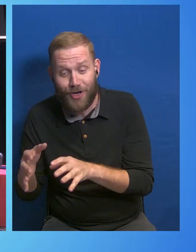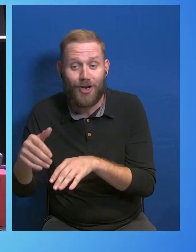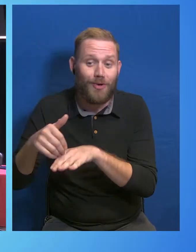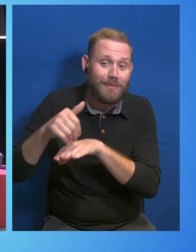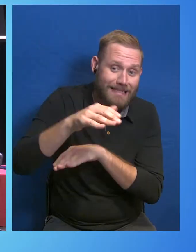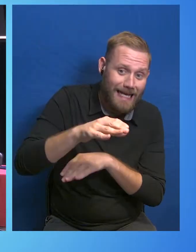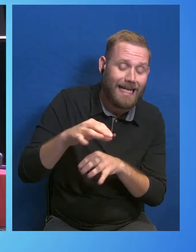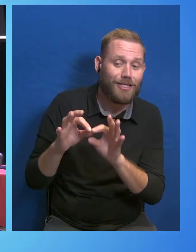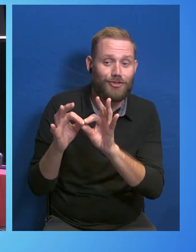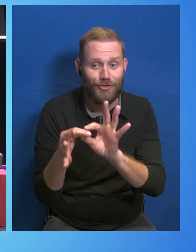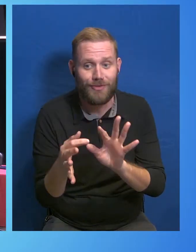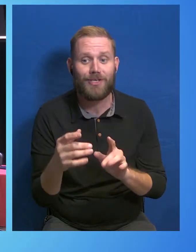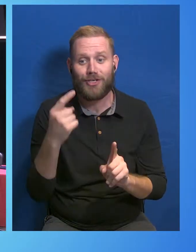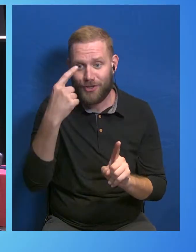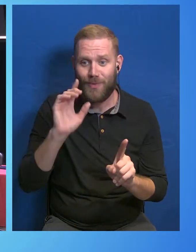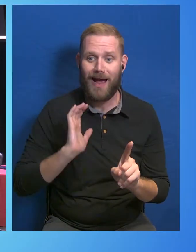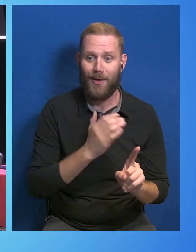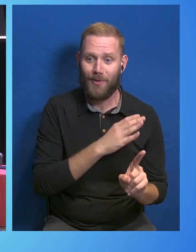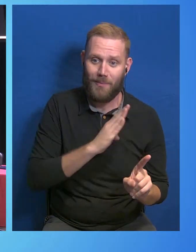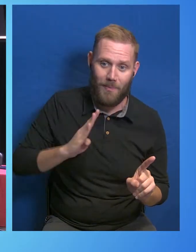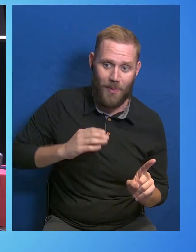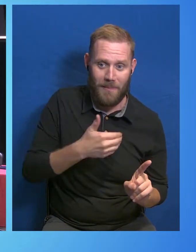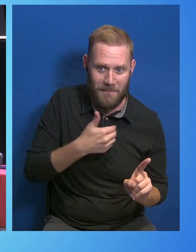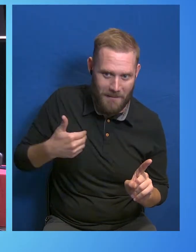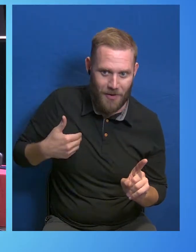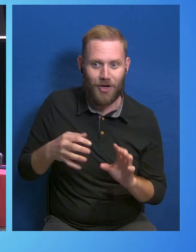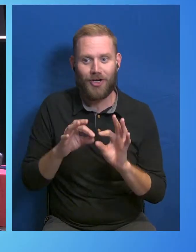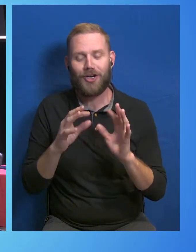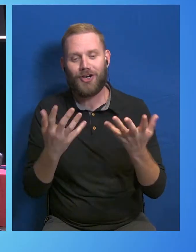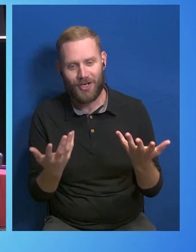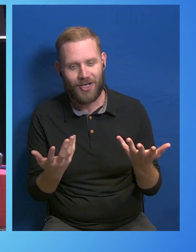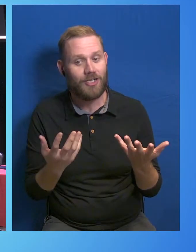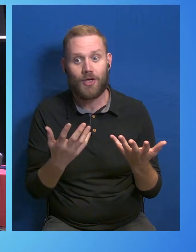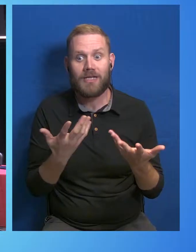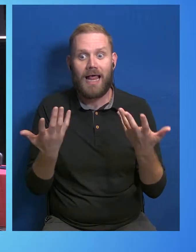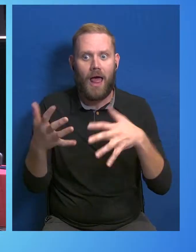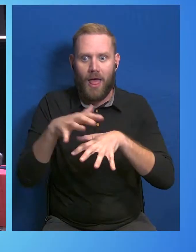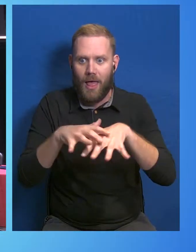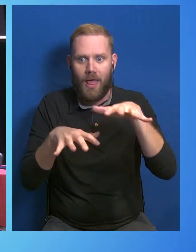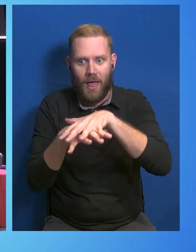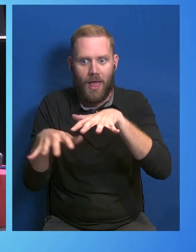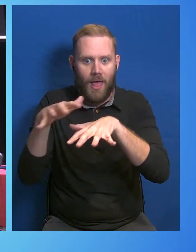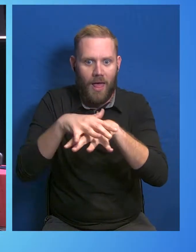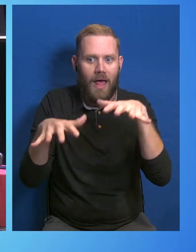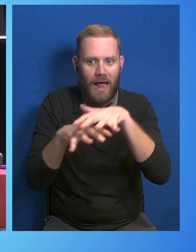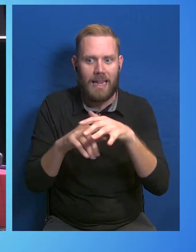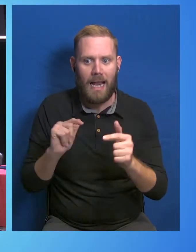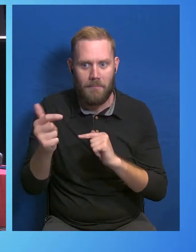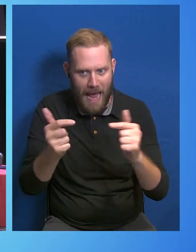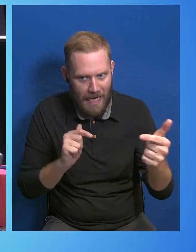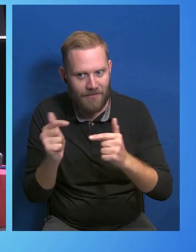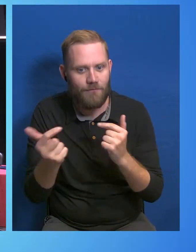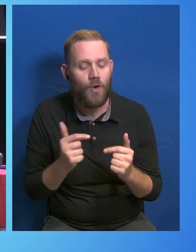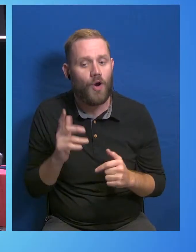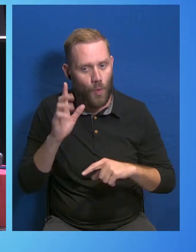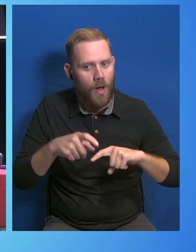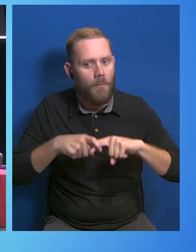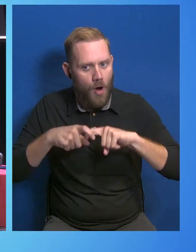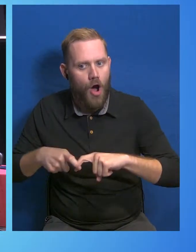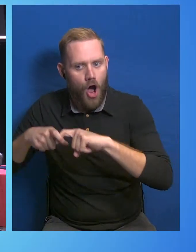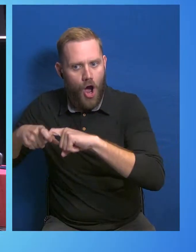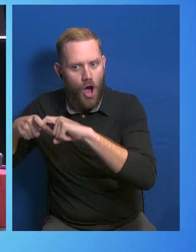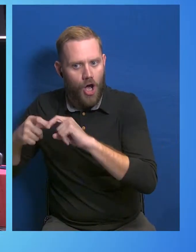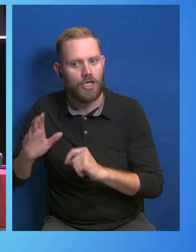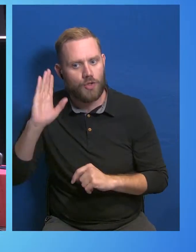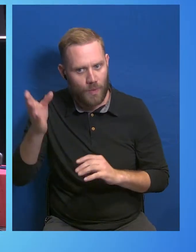board member that's on video interpreting, and that's just a lot of time and a lot of relay. So we're going to take a lot of pauses. We're going to be